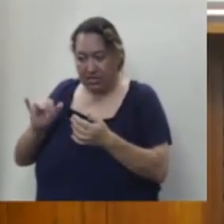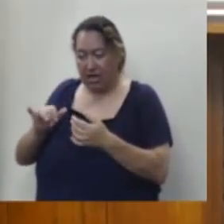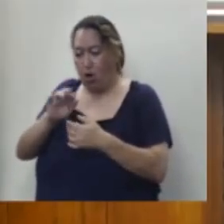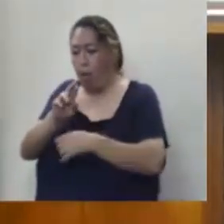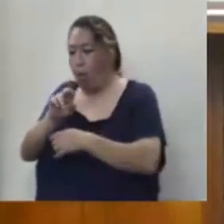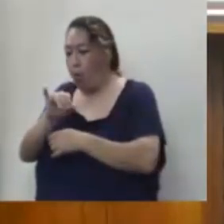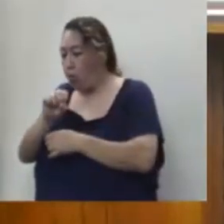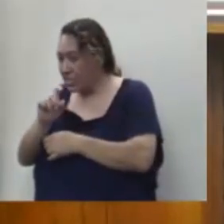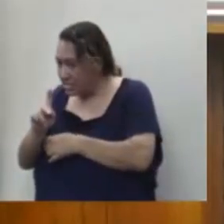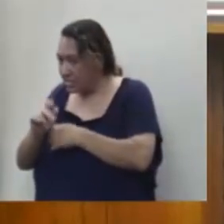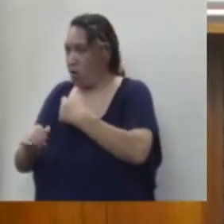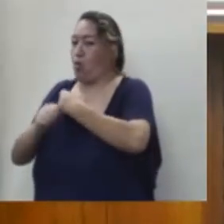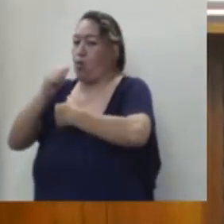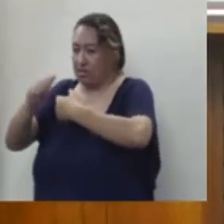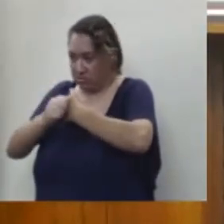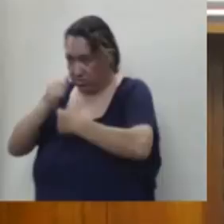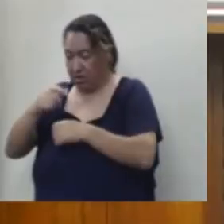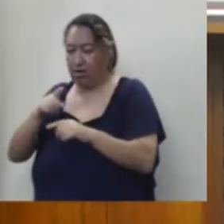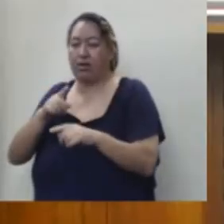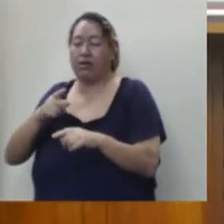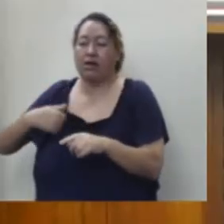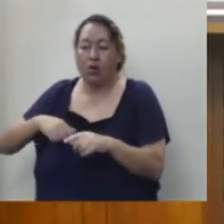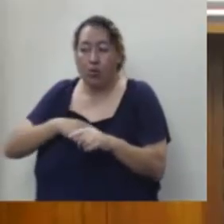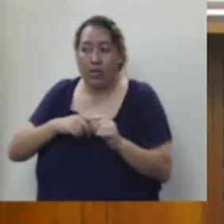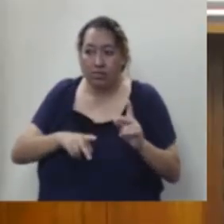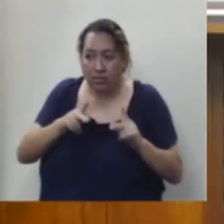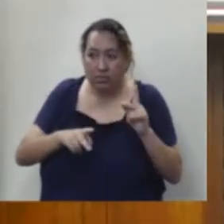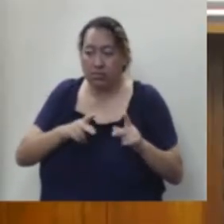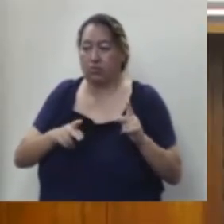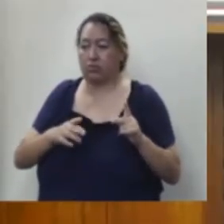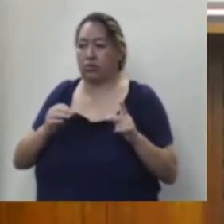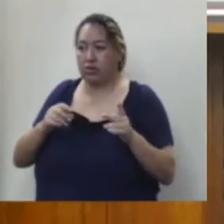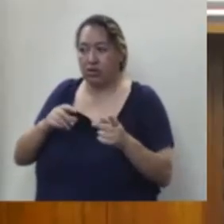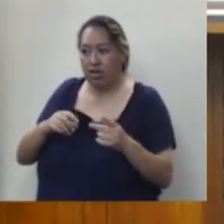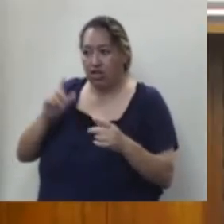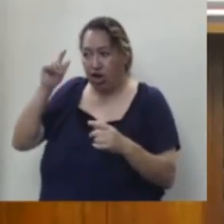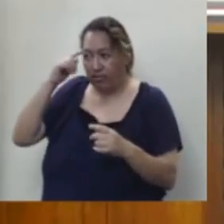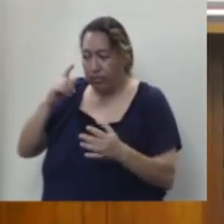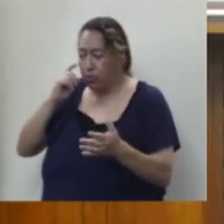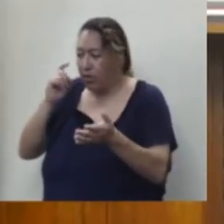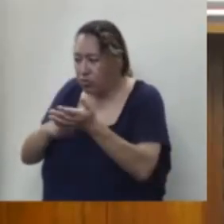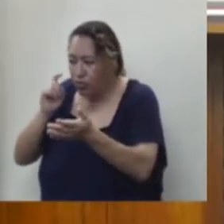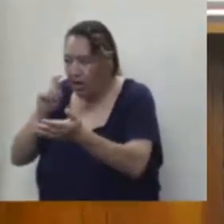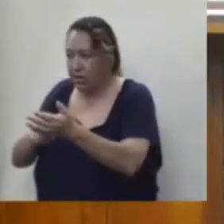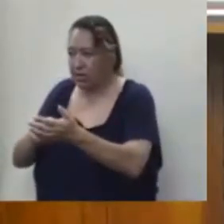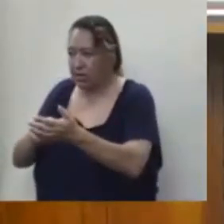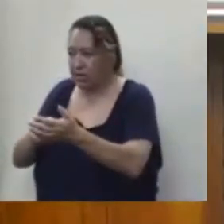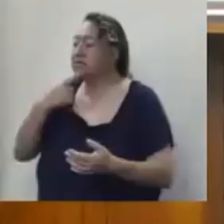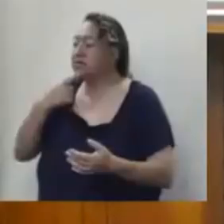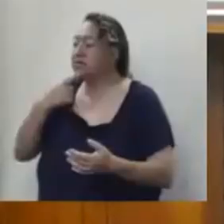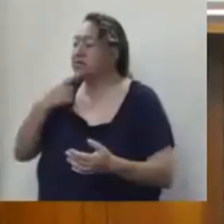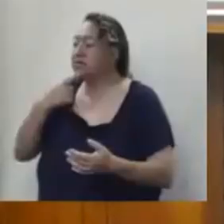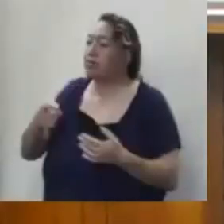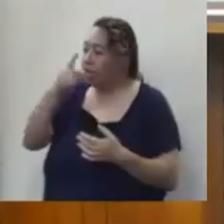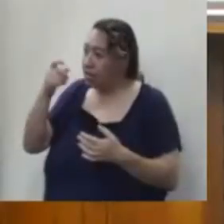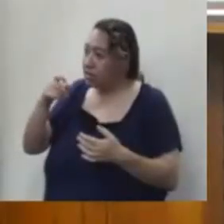a government, as a people to recognize that and to say to them that because of that, we feel that the